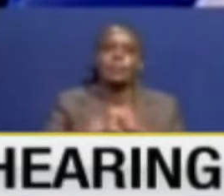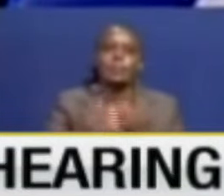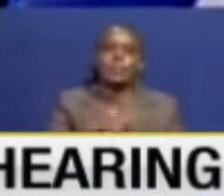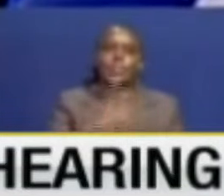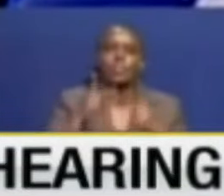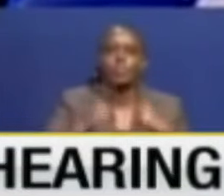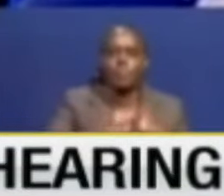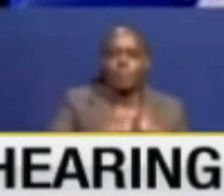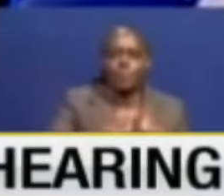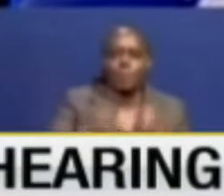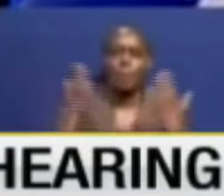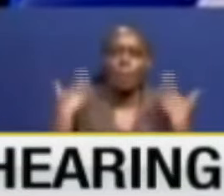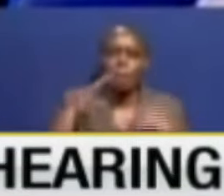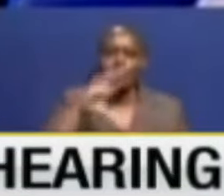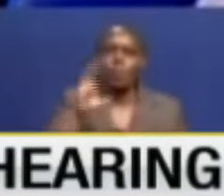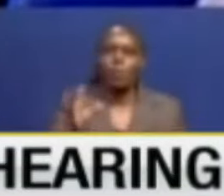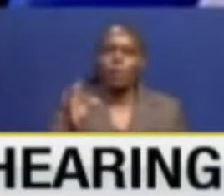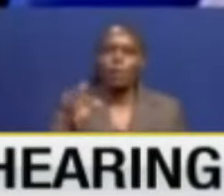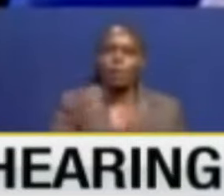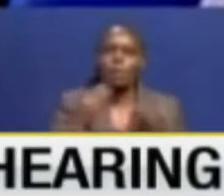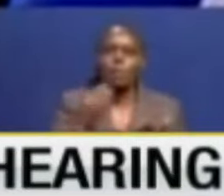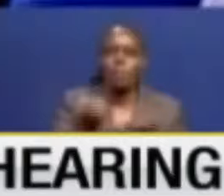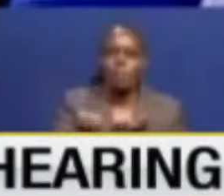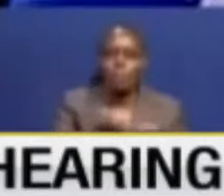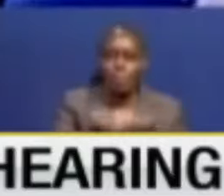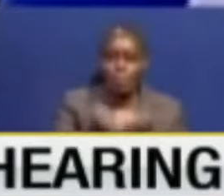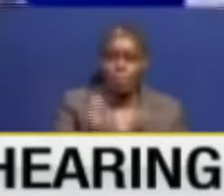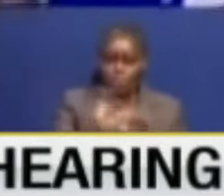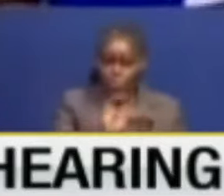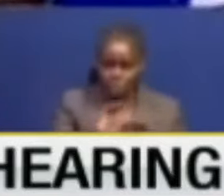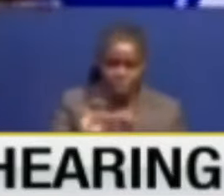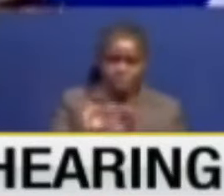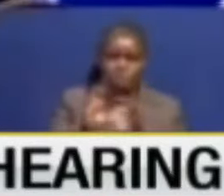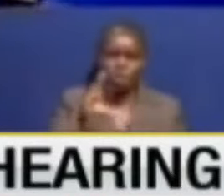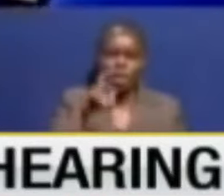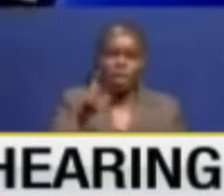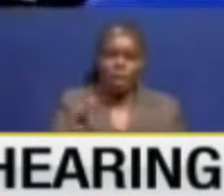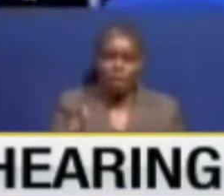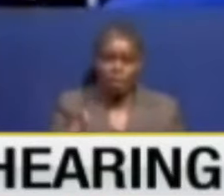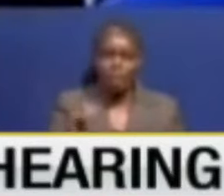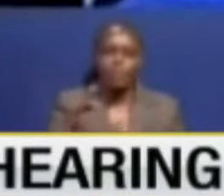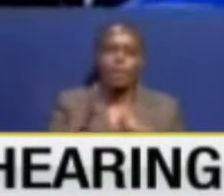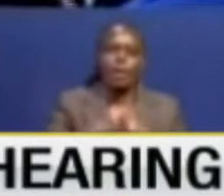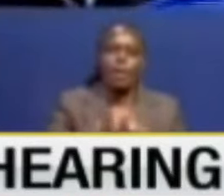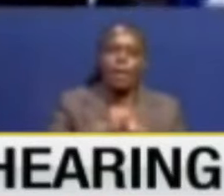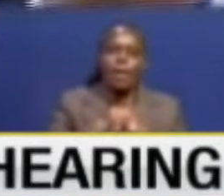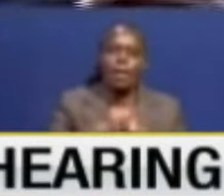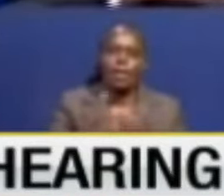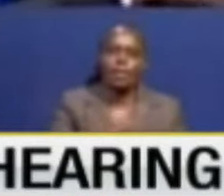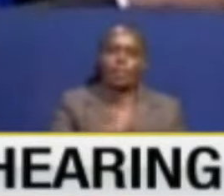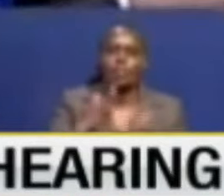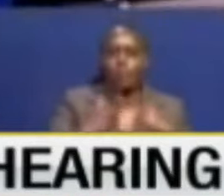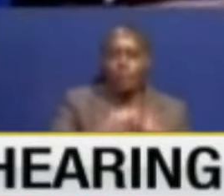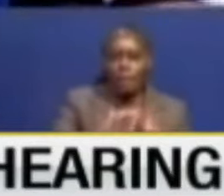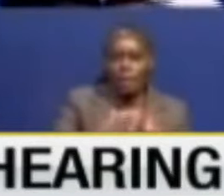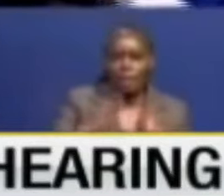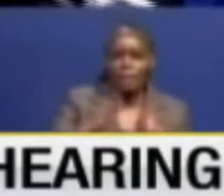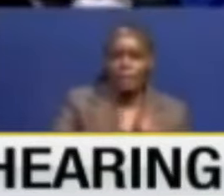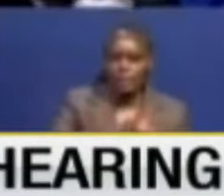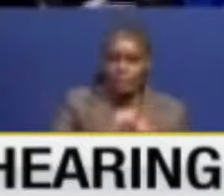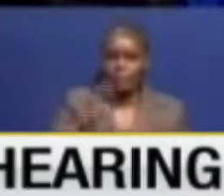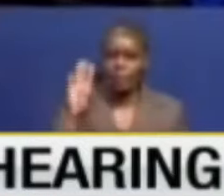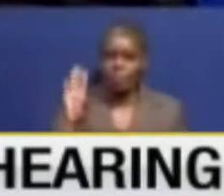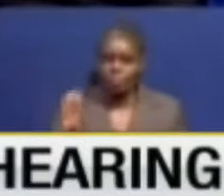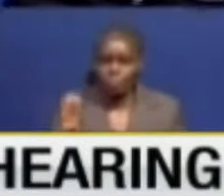section 6 of the Meru County Investment and Development Corporation Act. 8, section